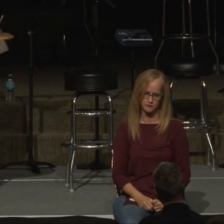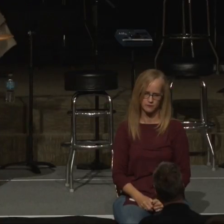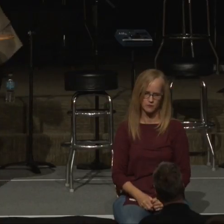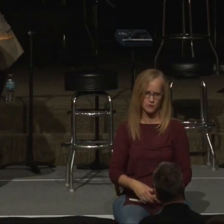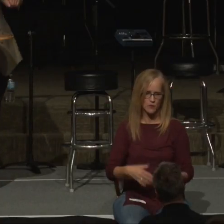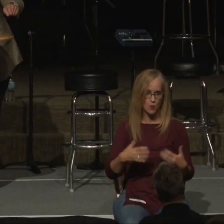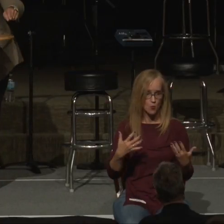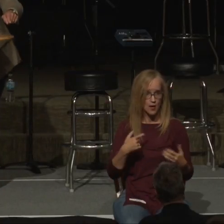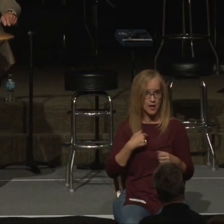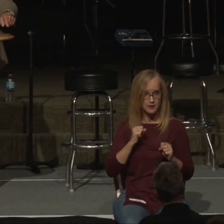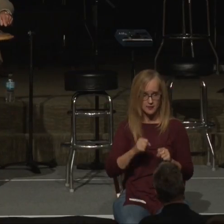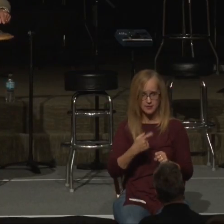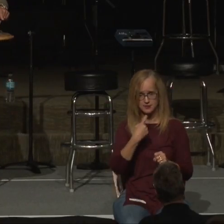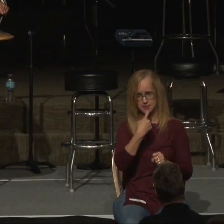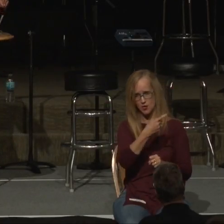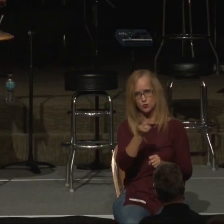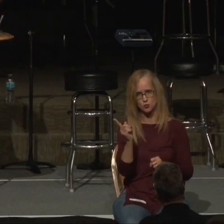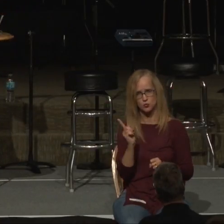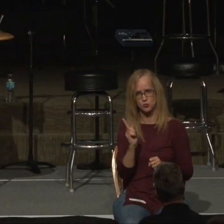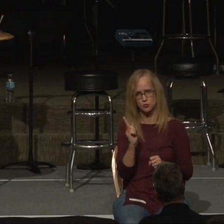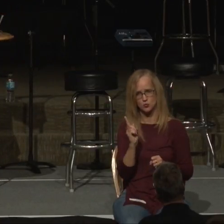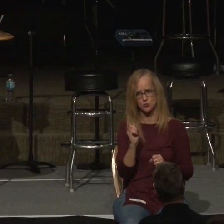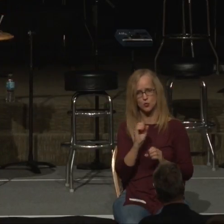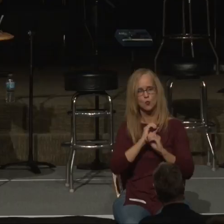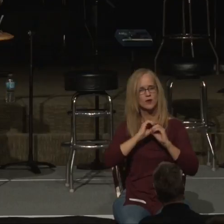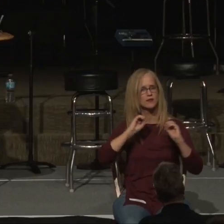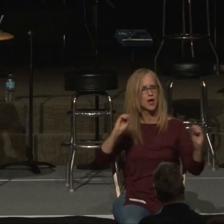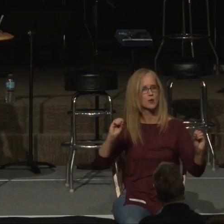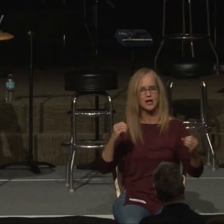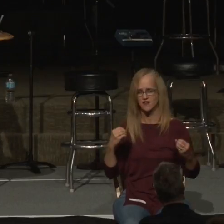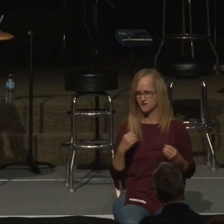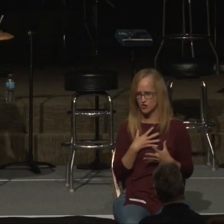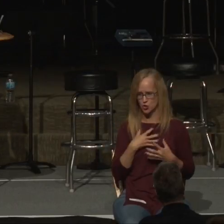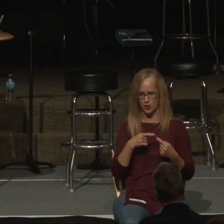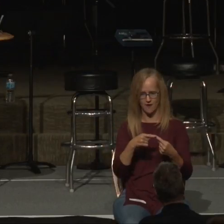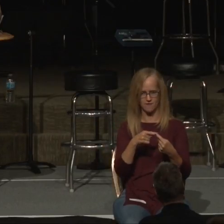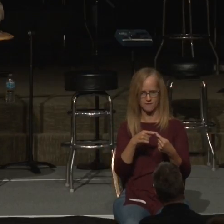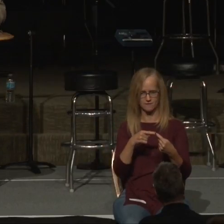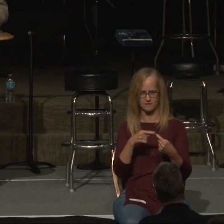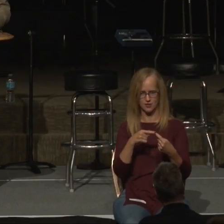But what I can tell you, without any fear of contradiction,